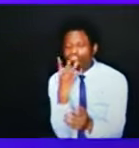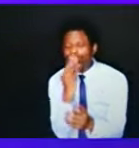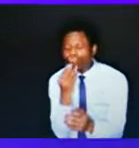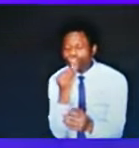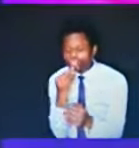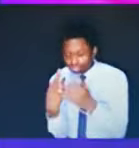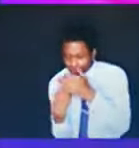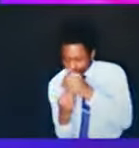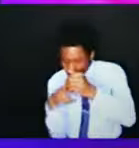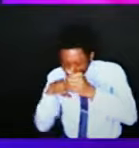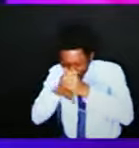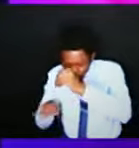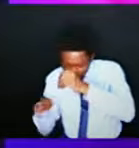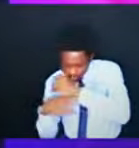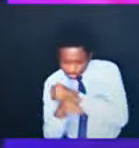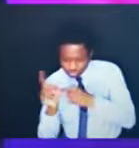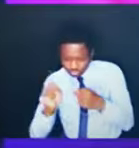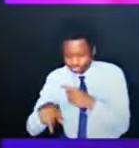to the church.